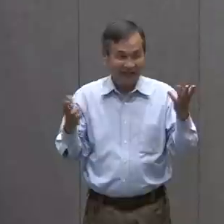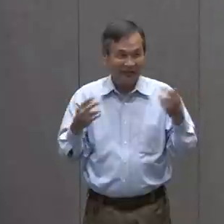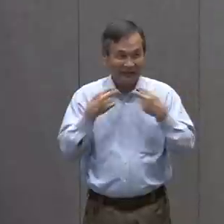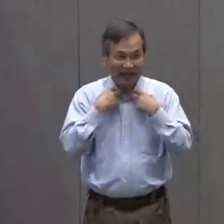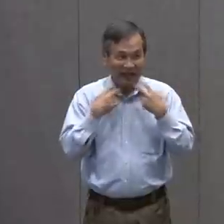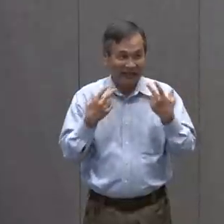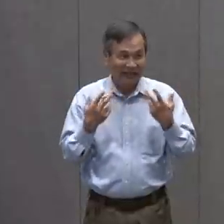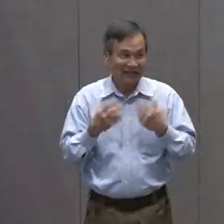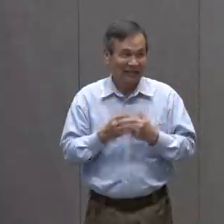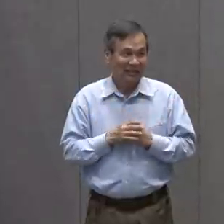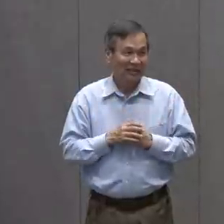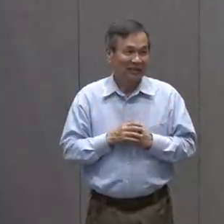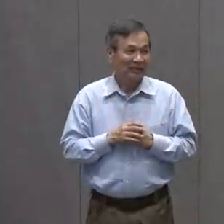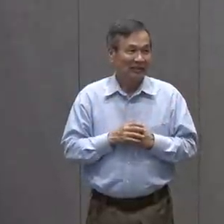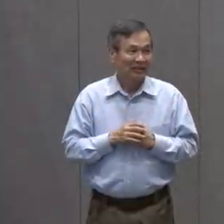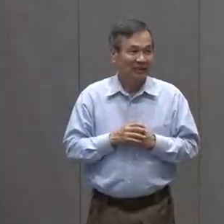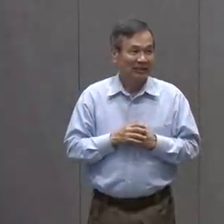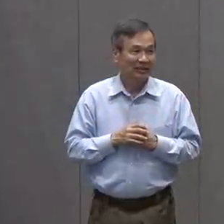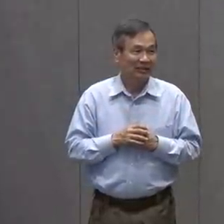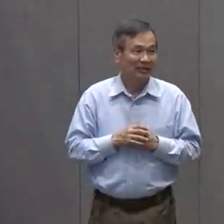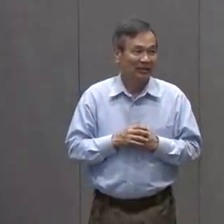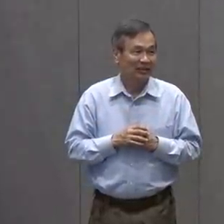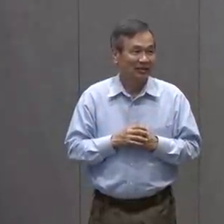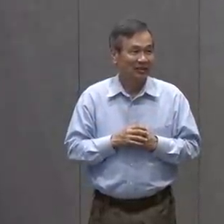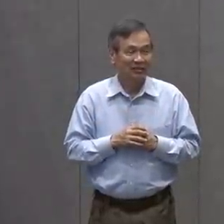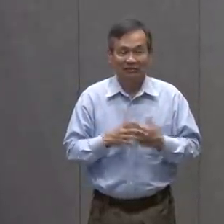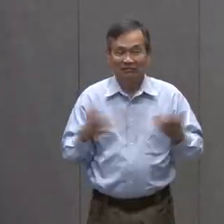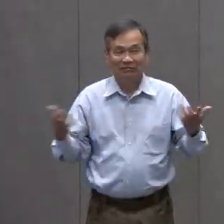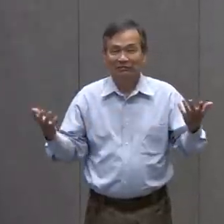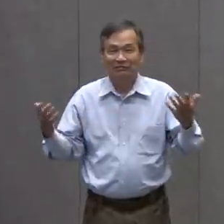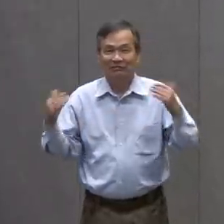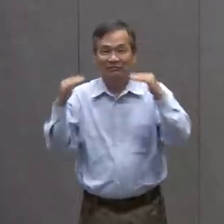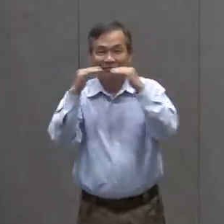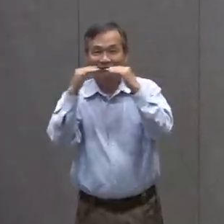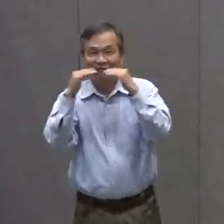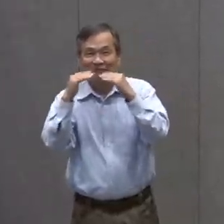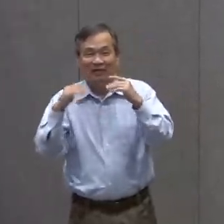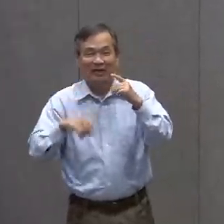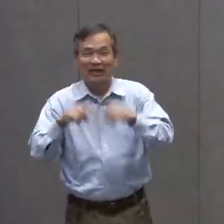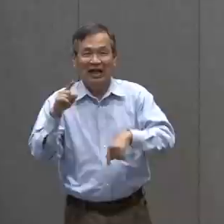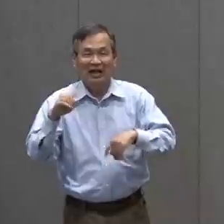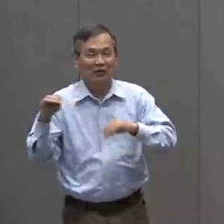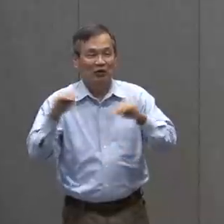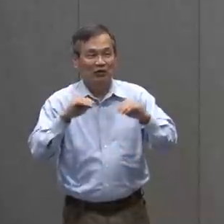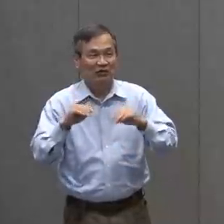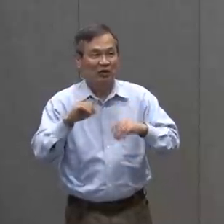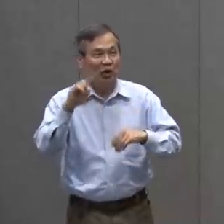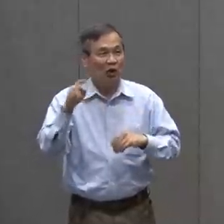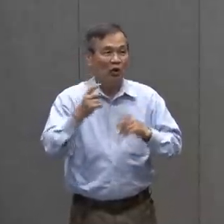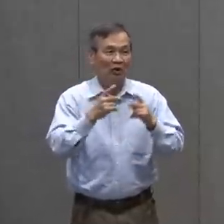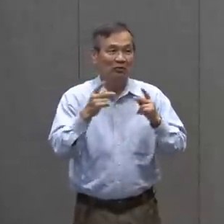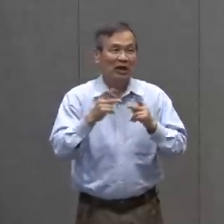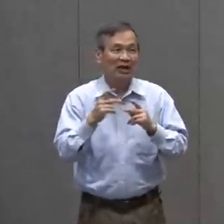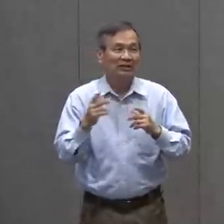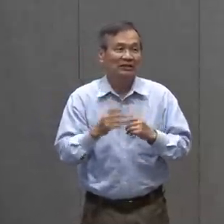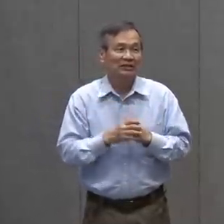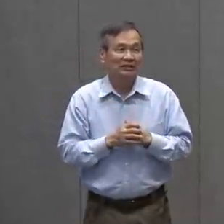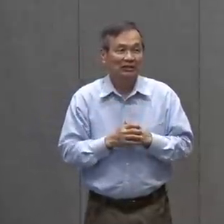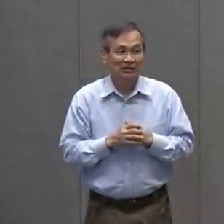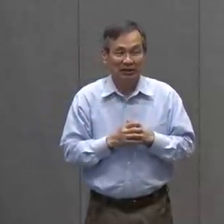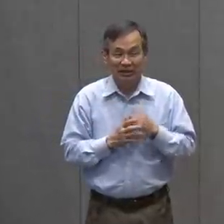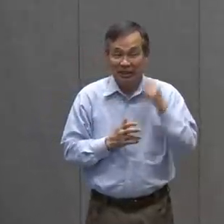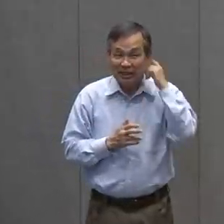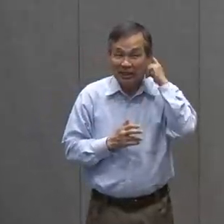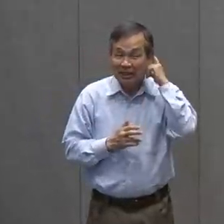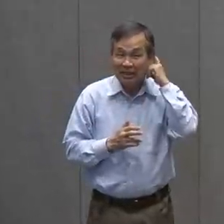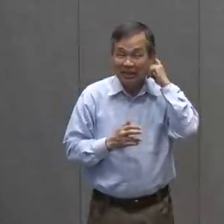standstill. Wait, wait, wait. Now we're at a standstill. So we can't go anywhere else. So the only place we can do is we can move within where